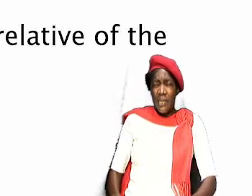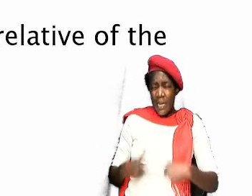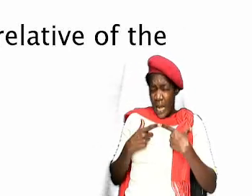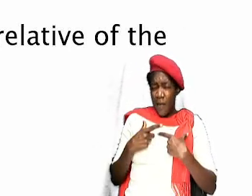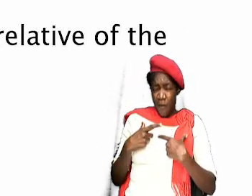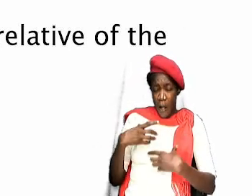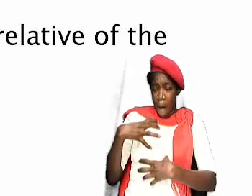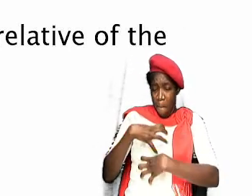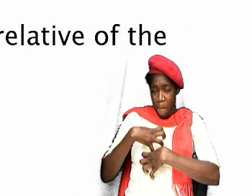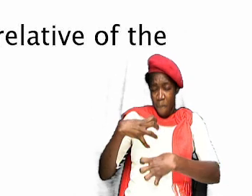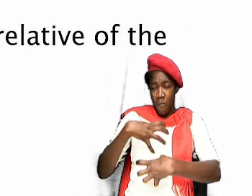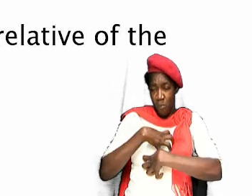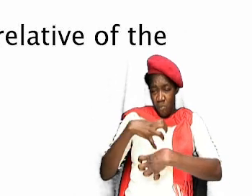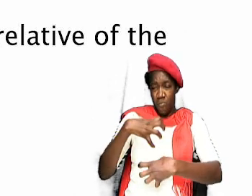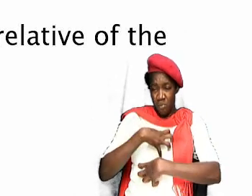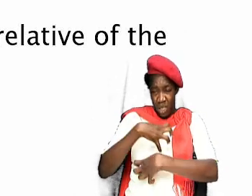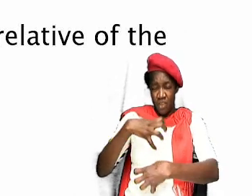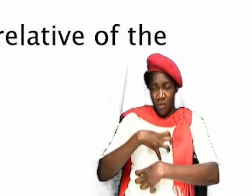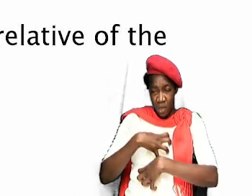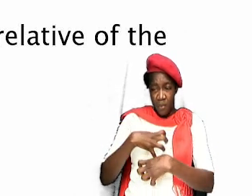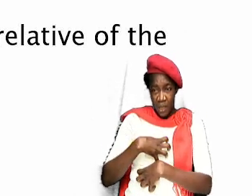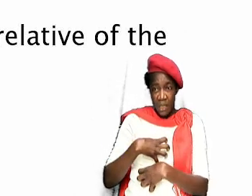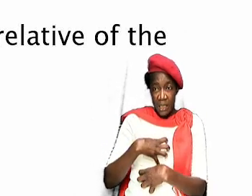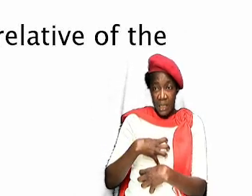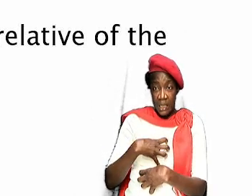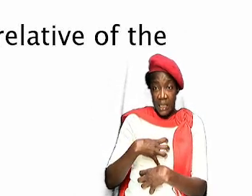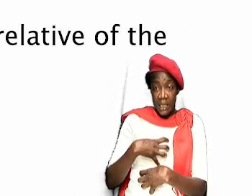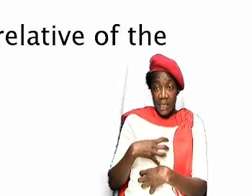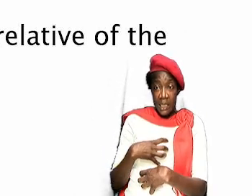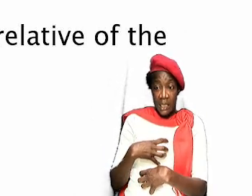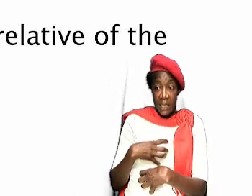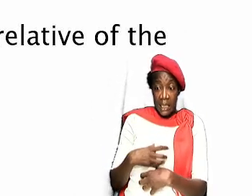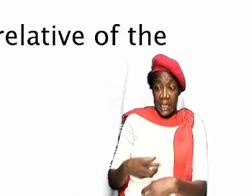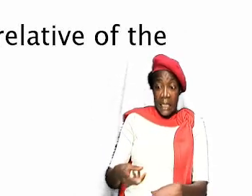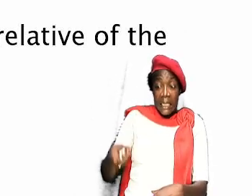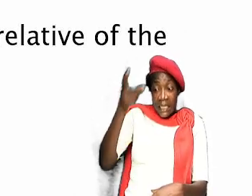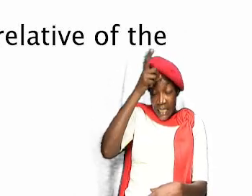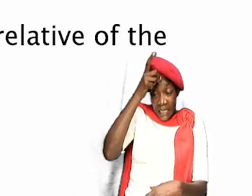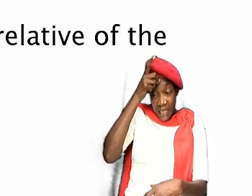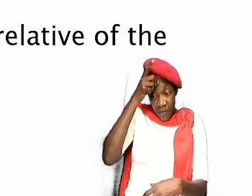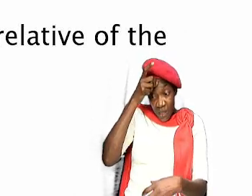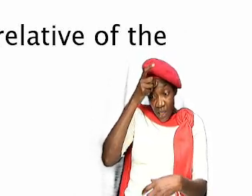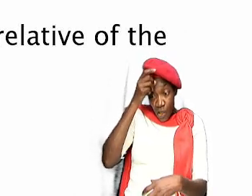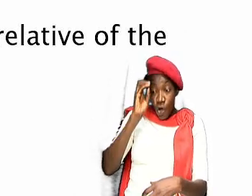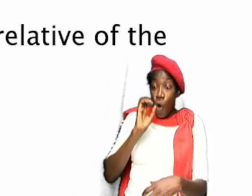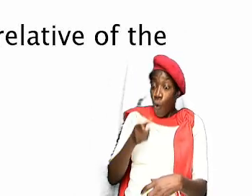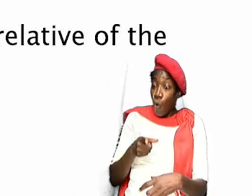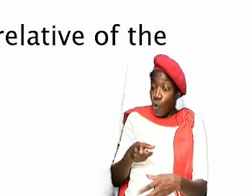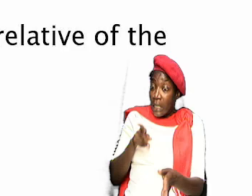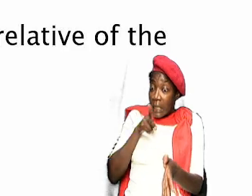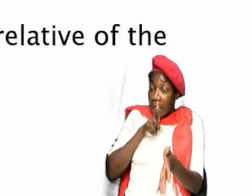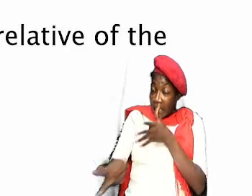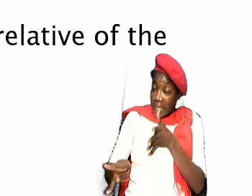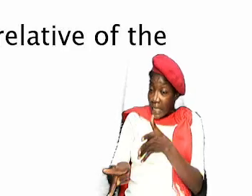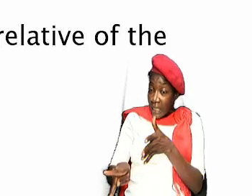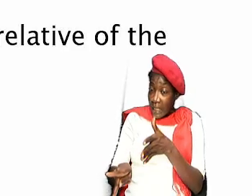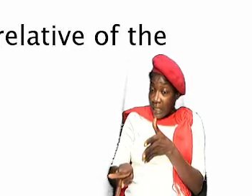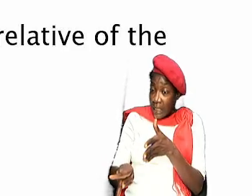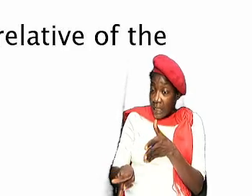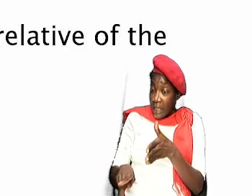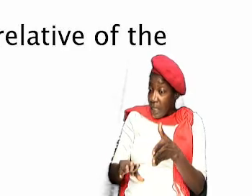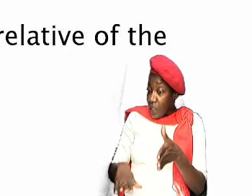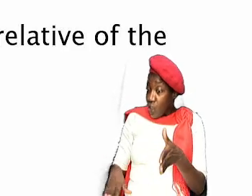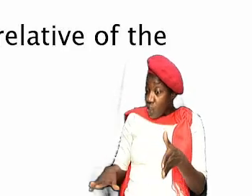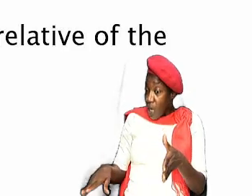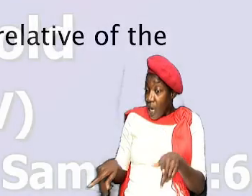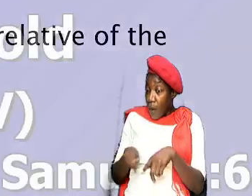David, because of this, could have easily cut off Mephibosheth, but instead showed him